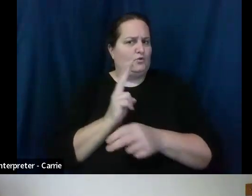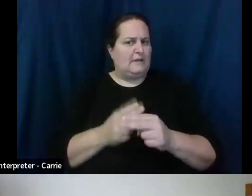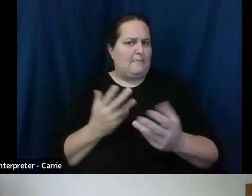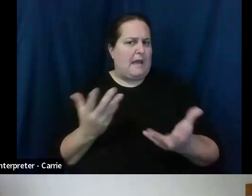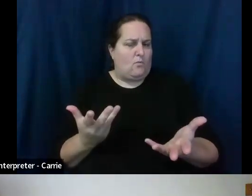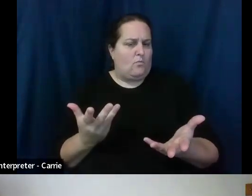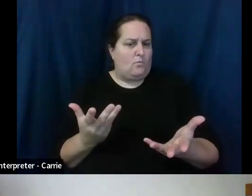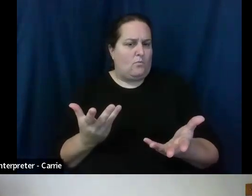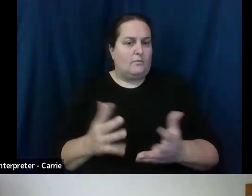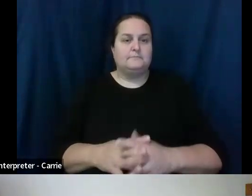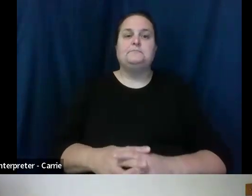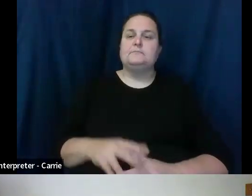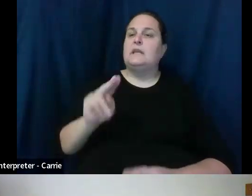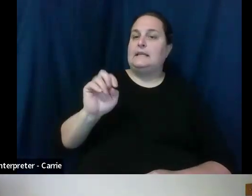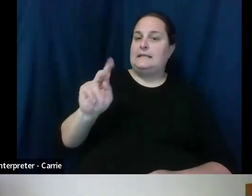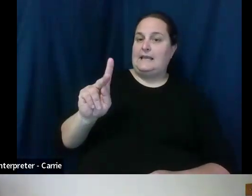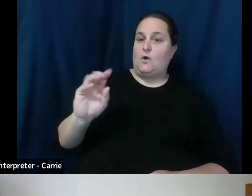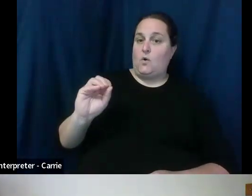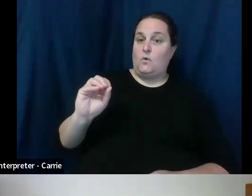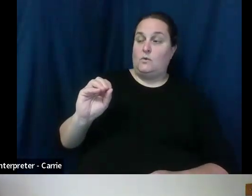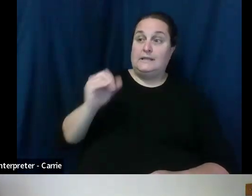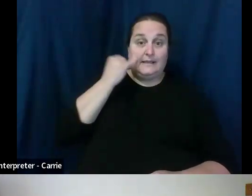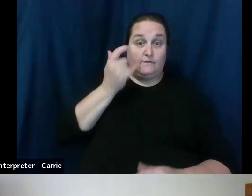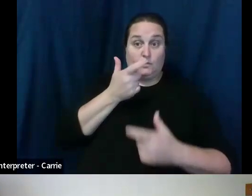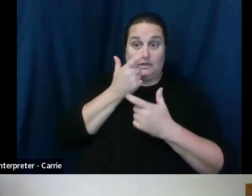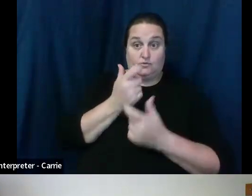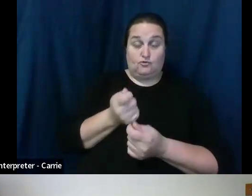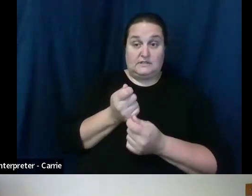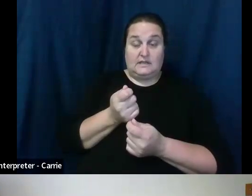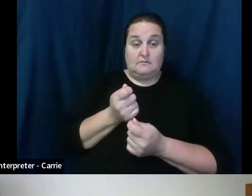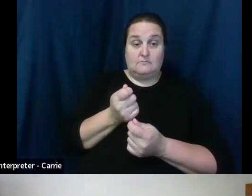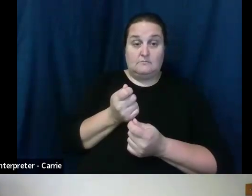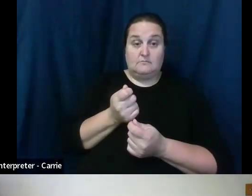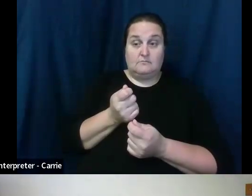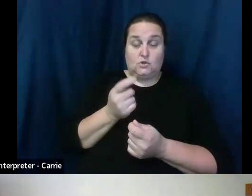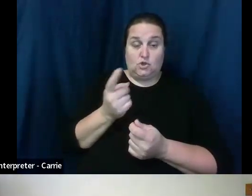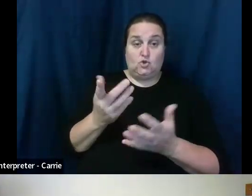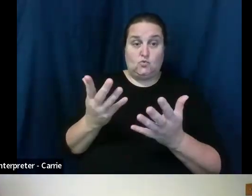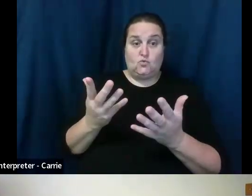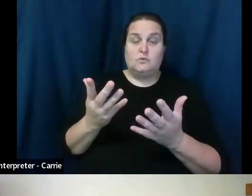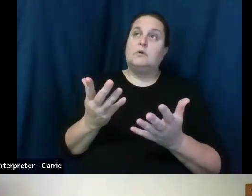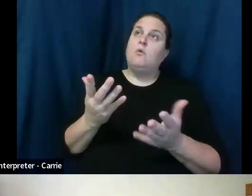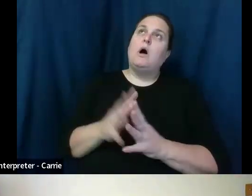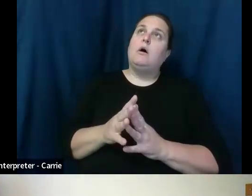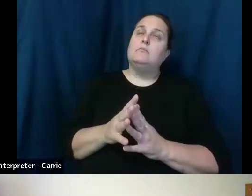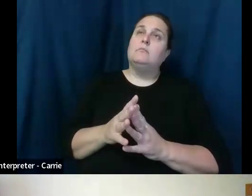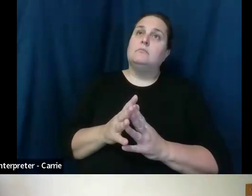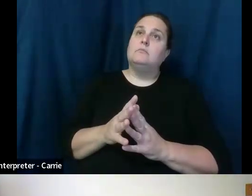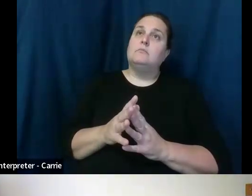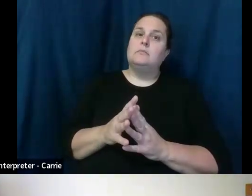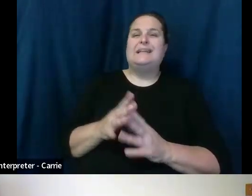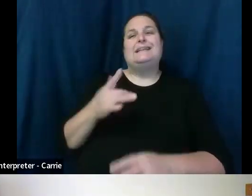So for people who are interested in under